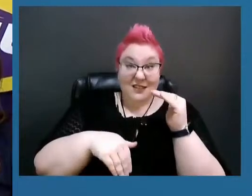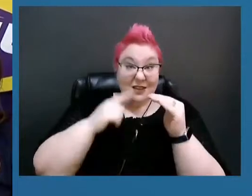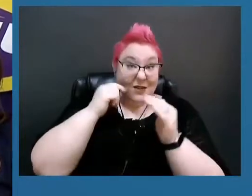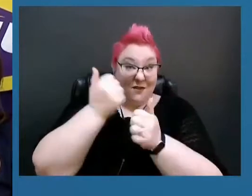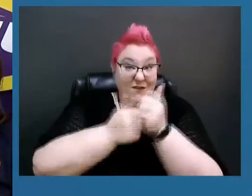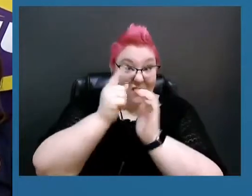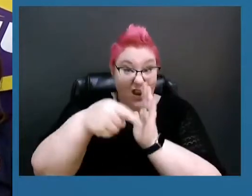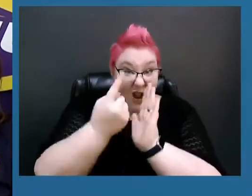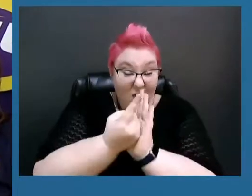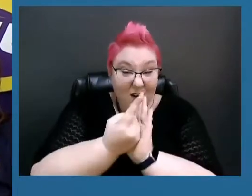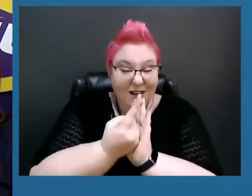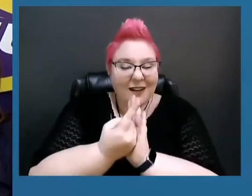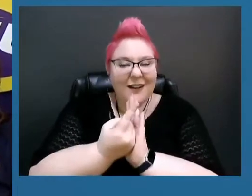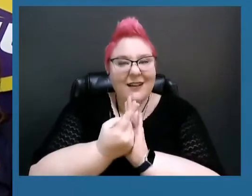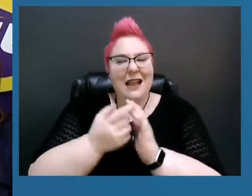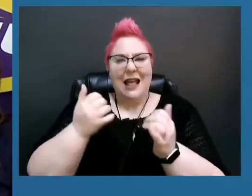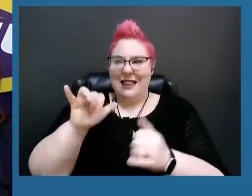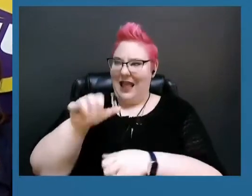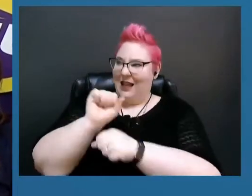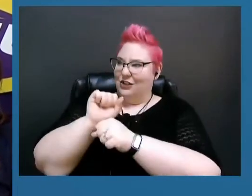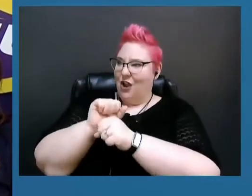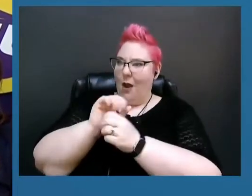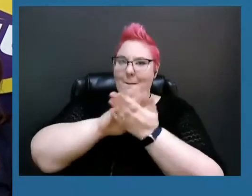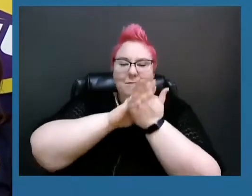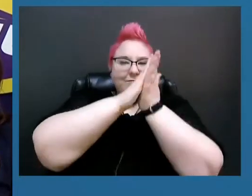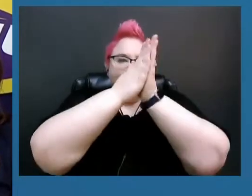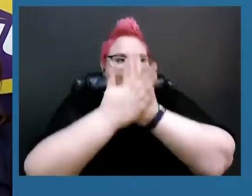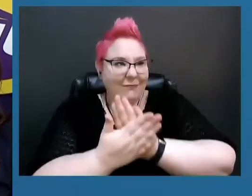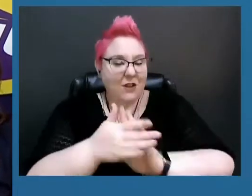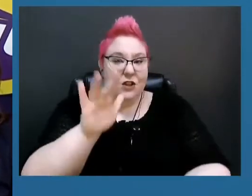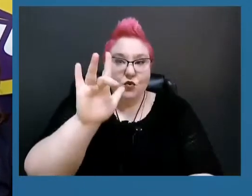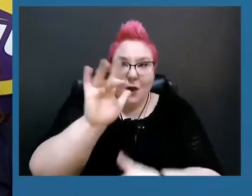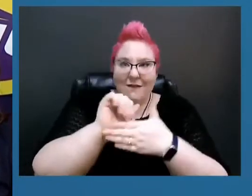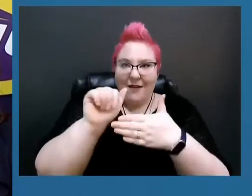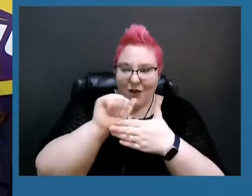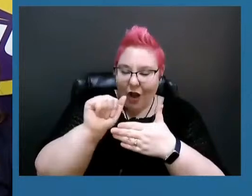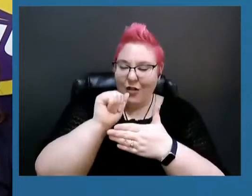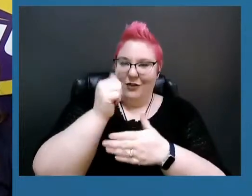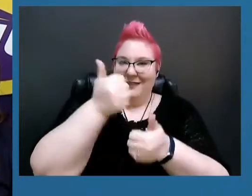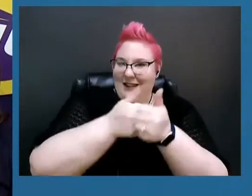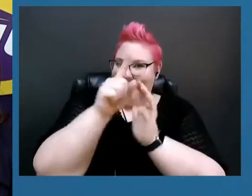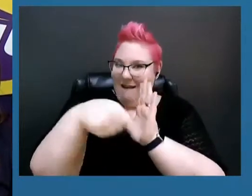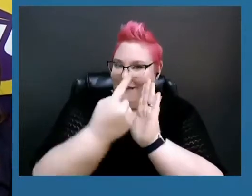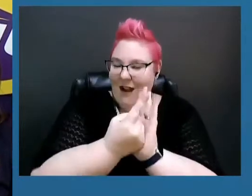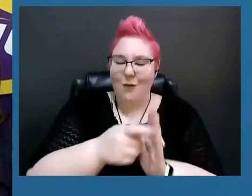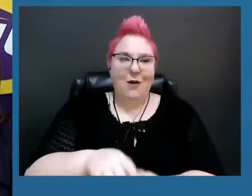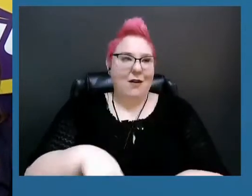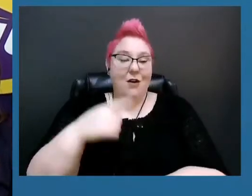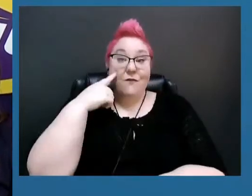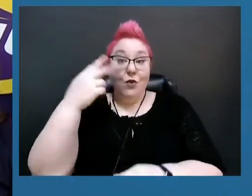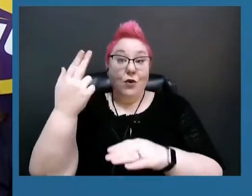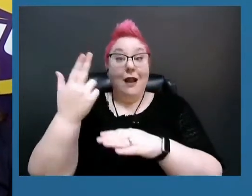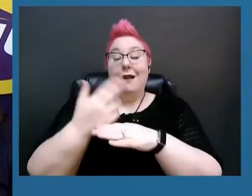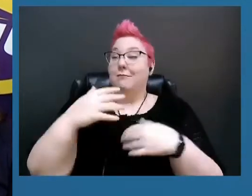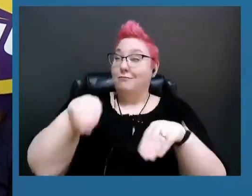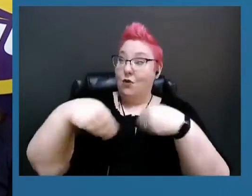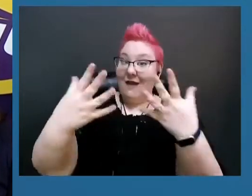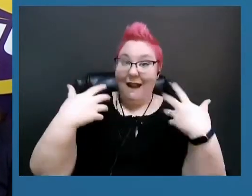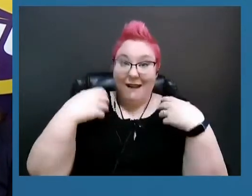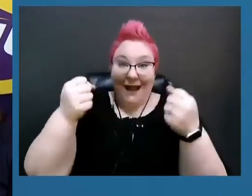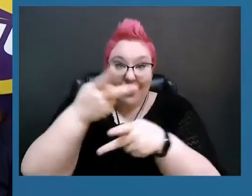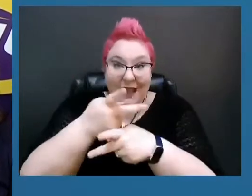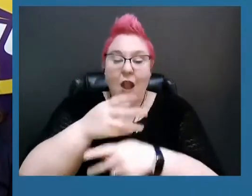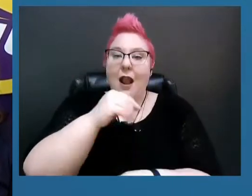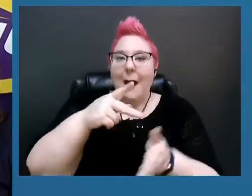wage into jobs that have a path to $25 an hour, a path to health care, and now a path to paid days